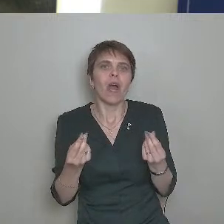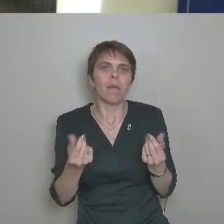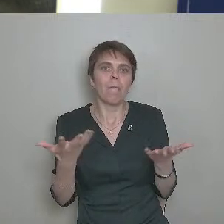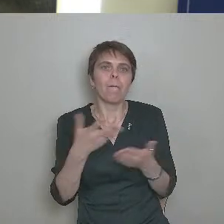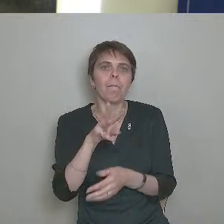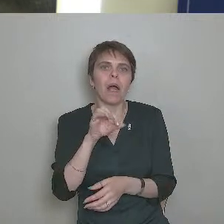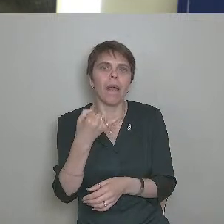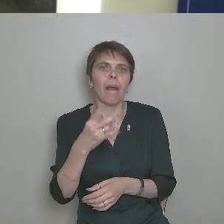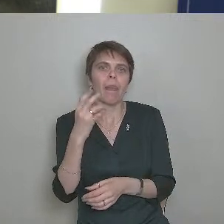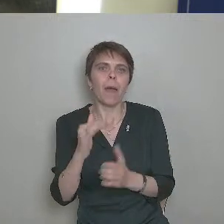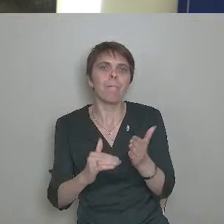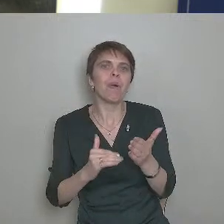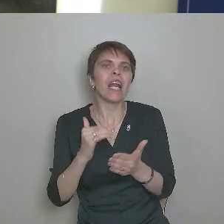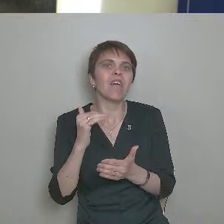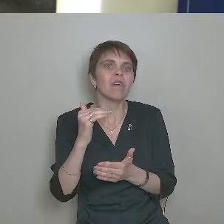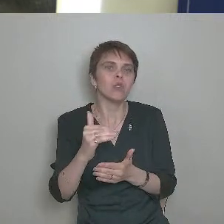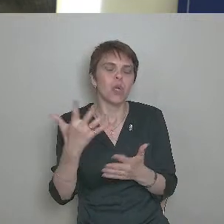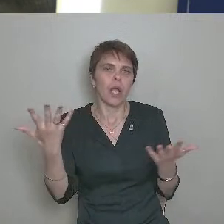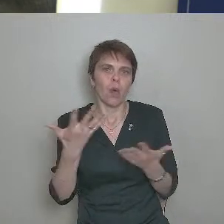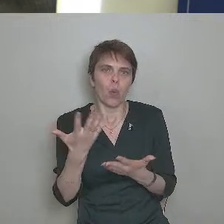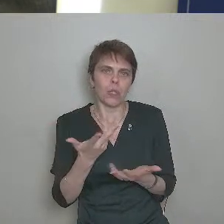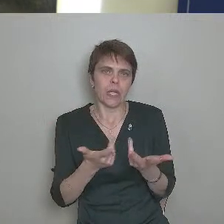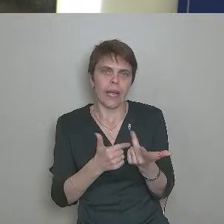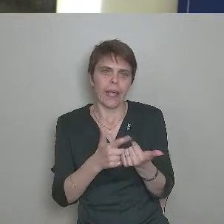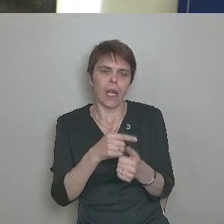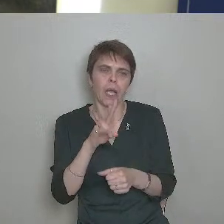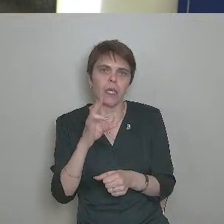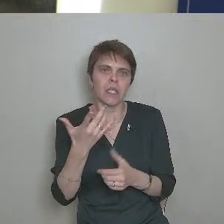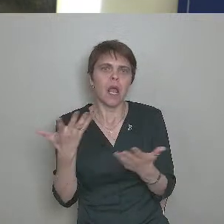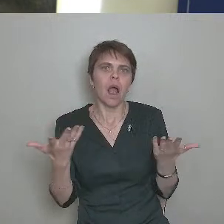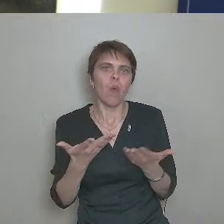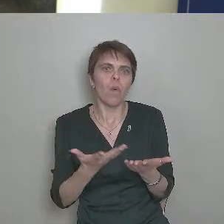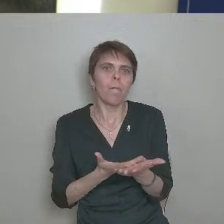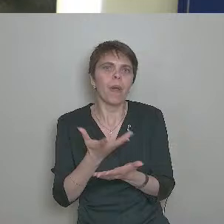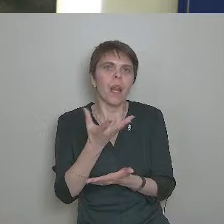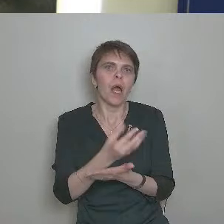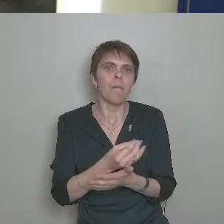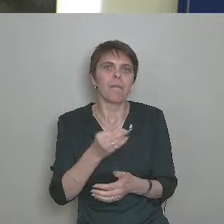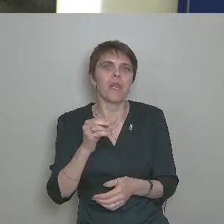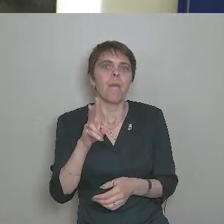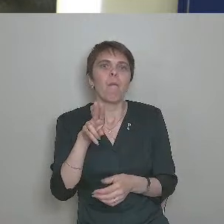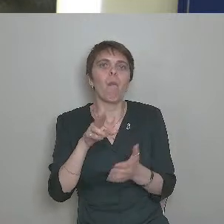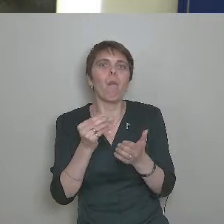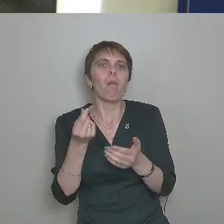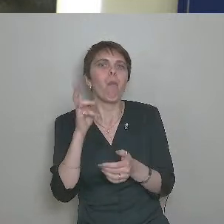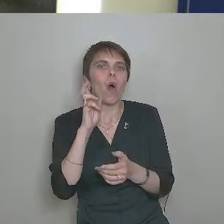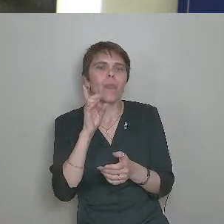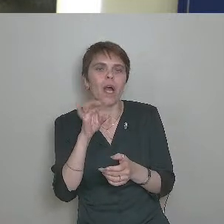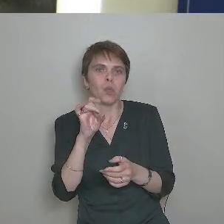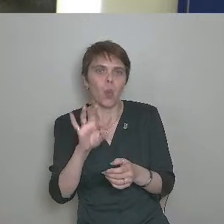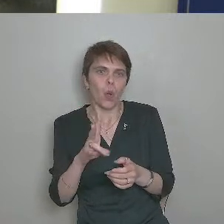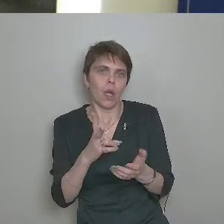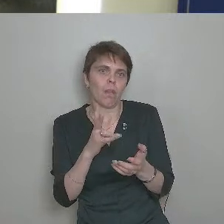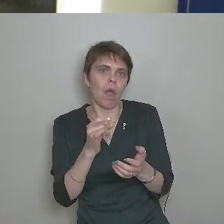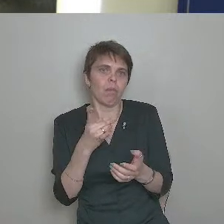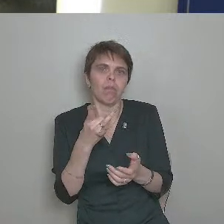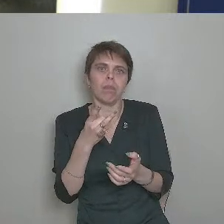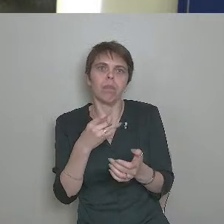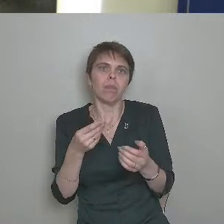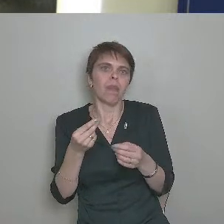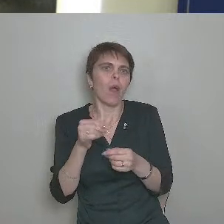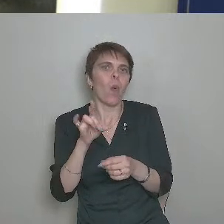million hryvnia, or an individual whose assets are more expensive than a certain amount, or the person who is paying